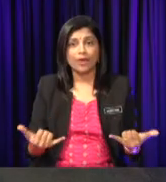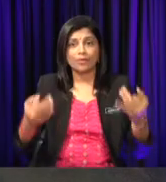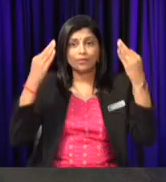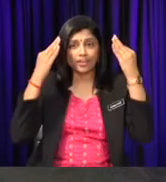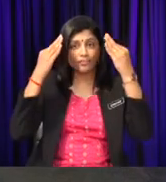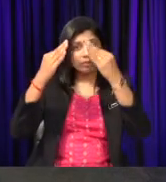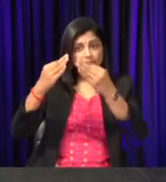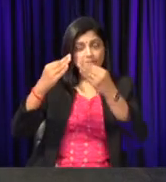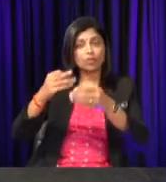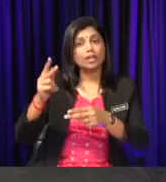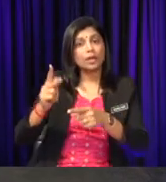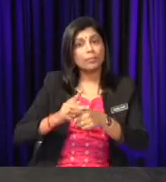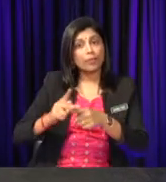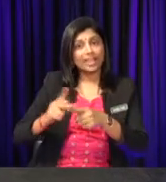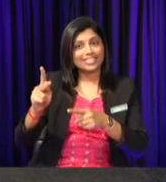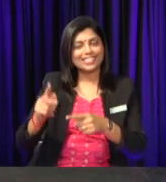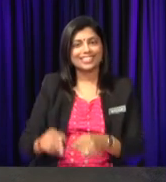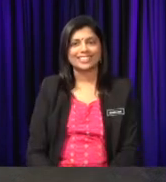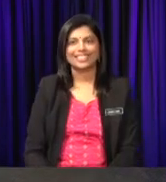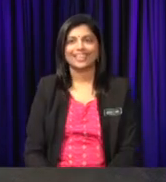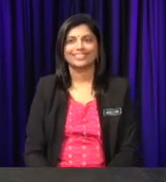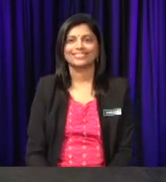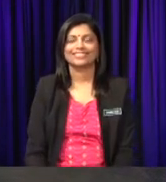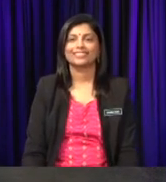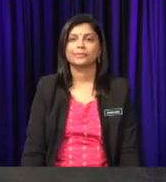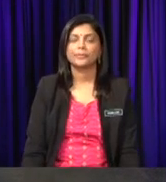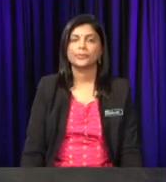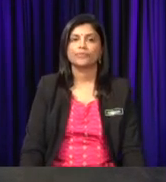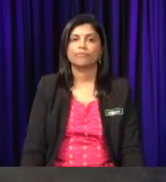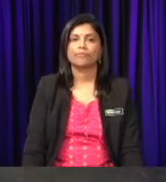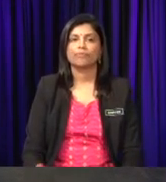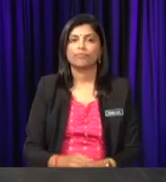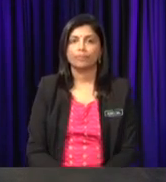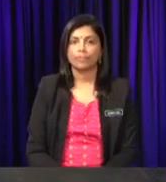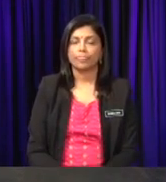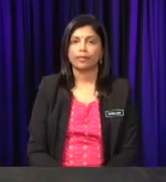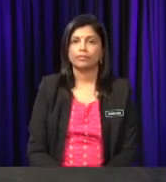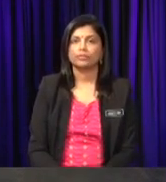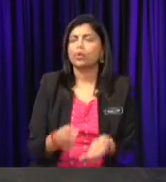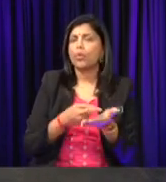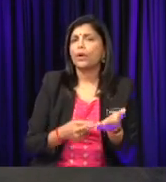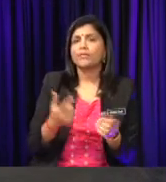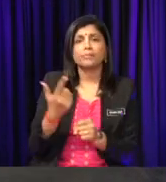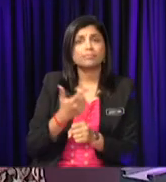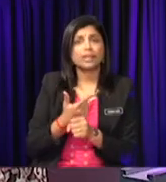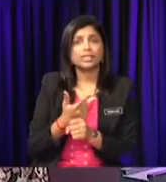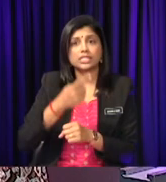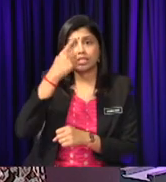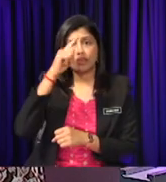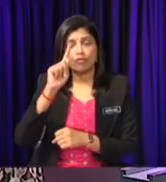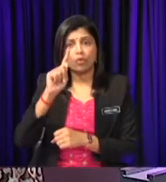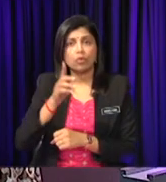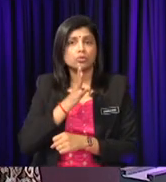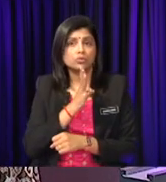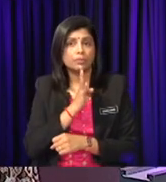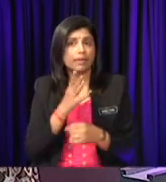like teacher said just now. So what is the first thing that we need to practice on for the segment, our teacher? All right, for this particular segment, which